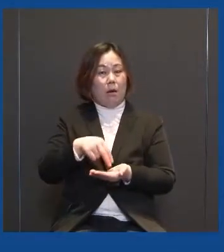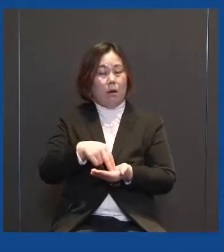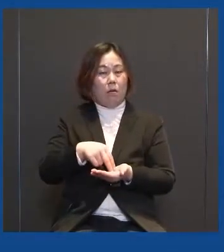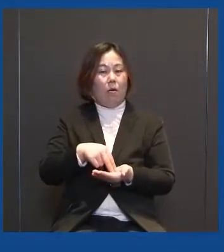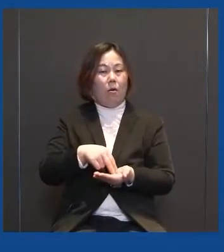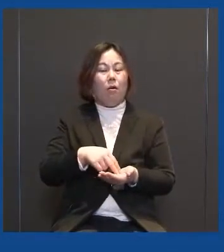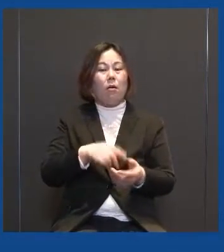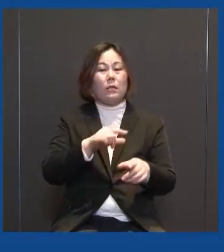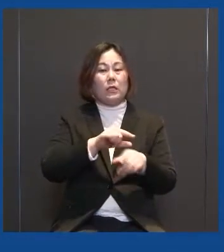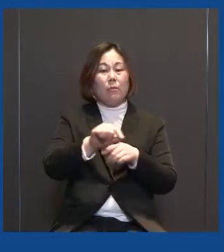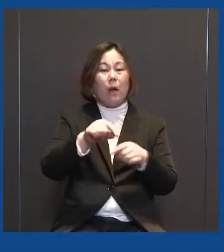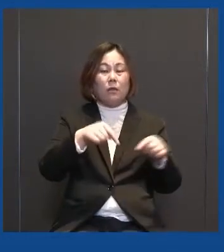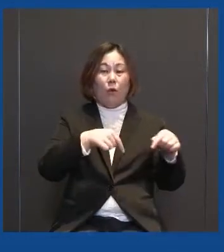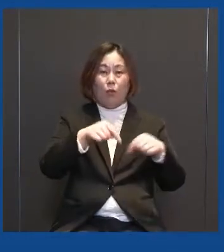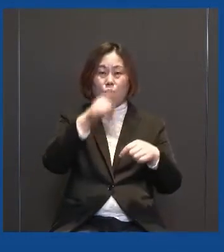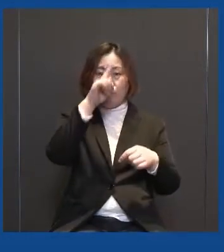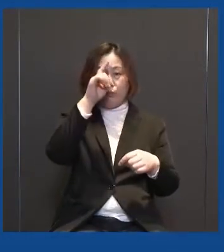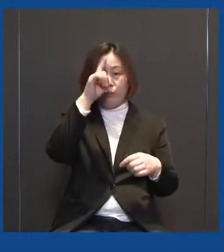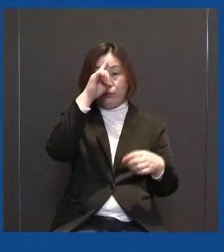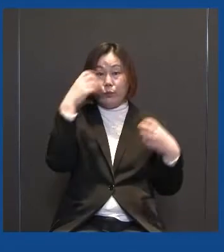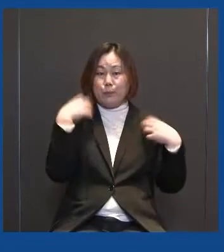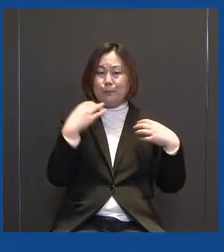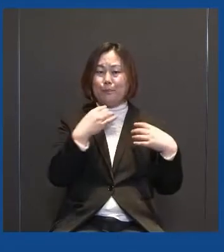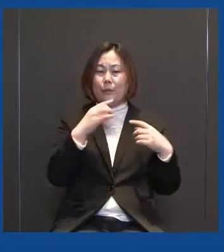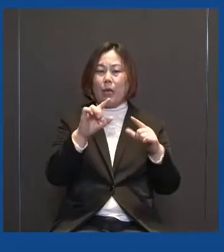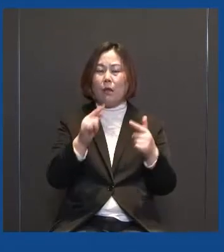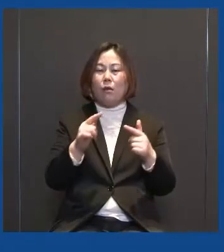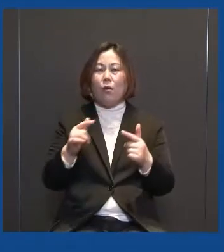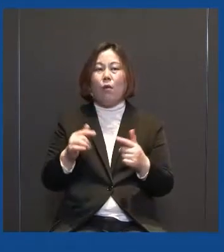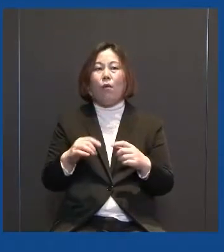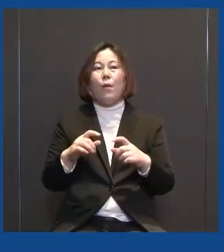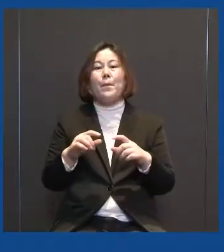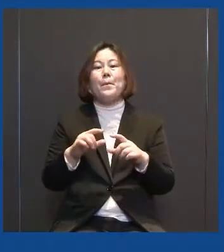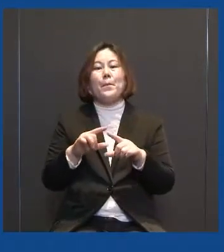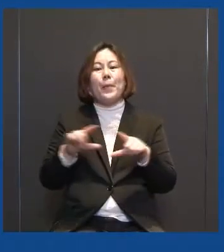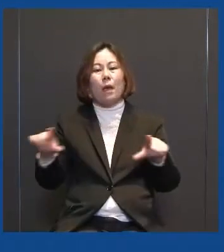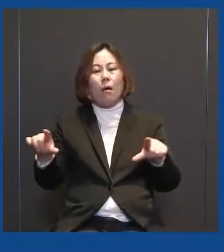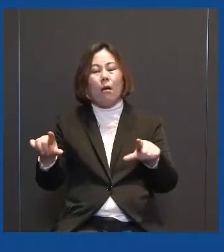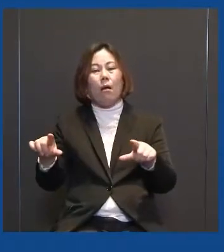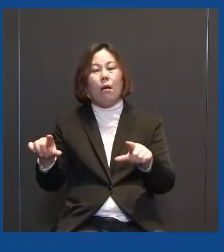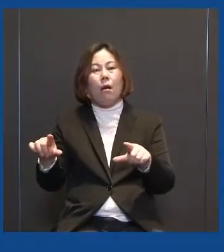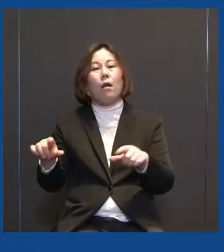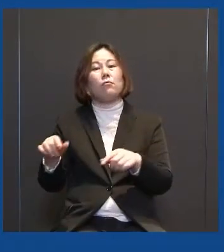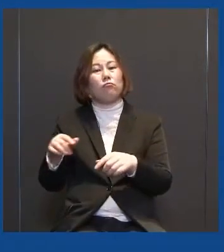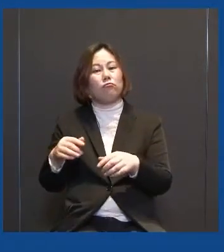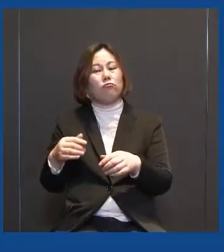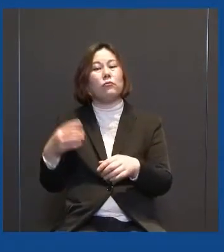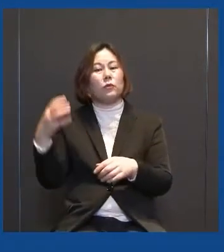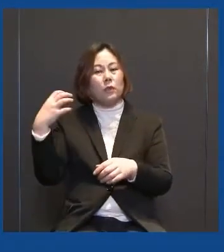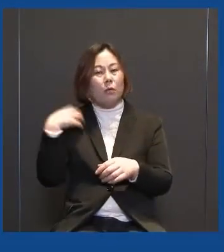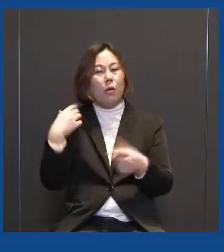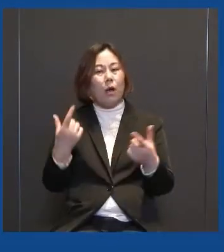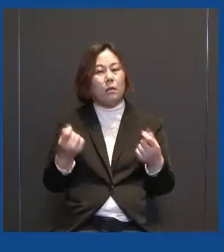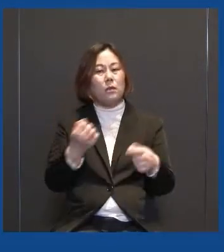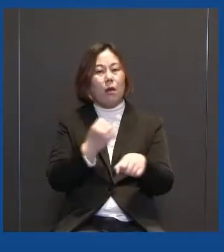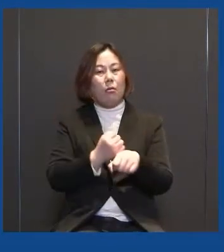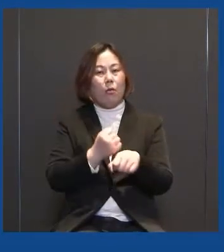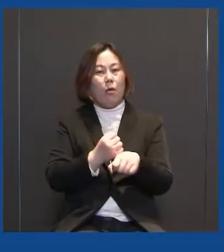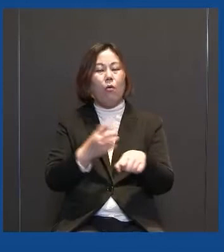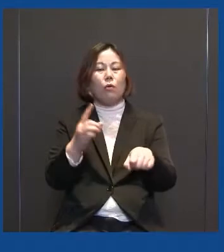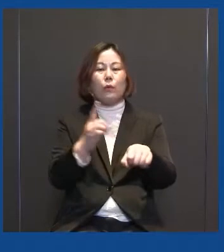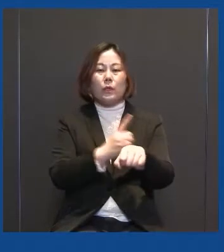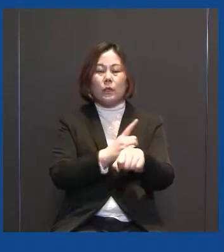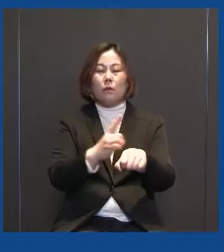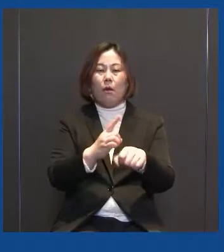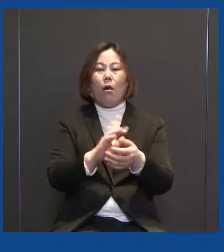only the central and local governments, the private sector as well as families have very important roles to play. I think that was a very big implication for